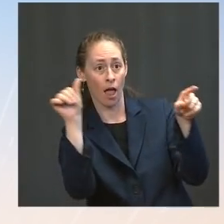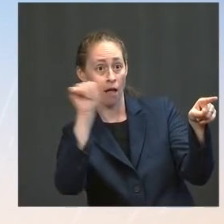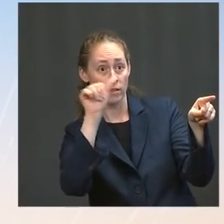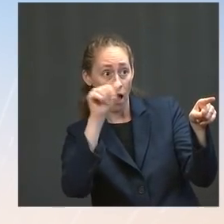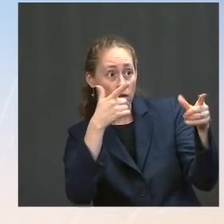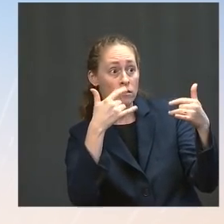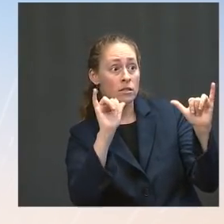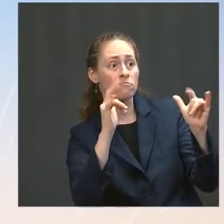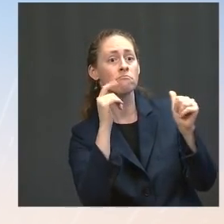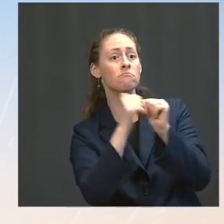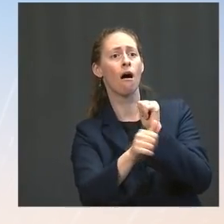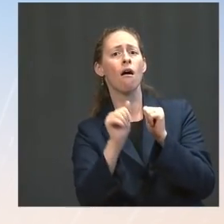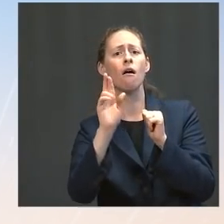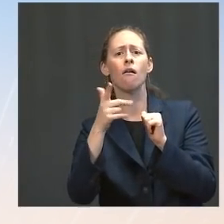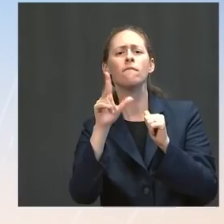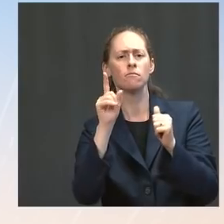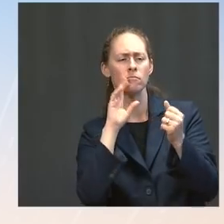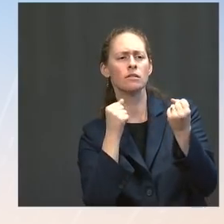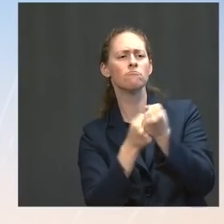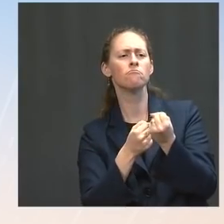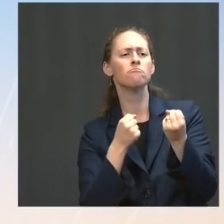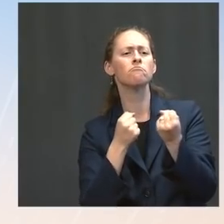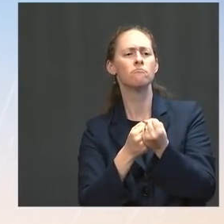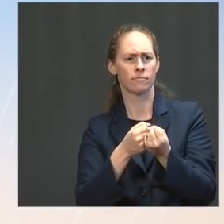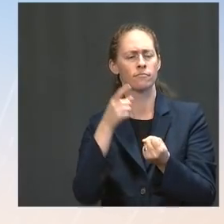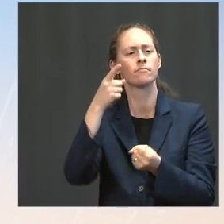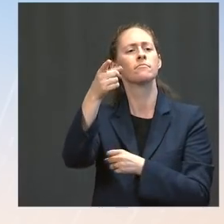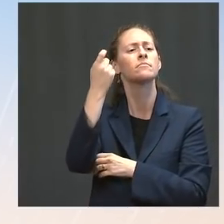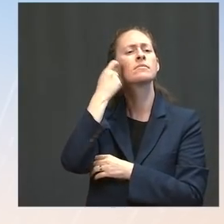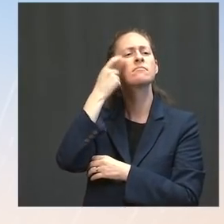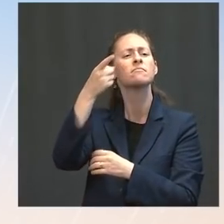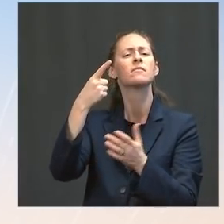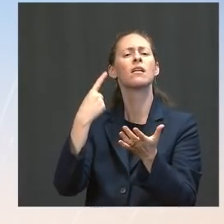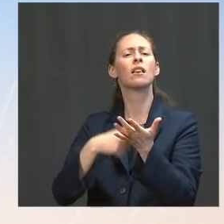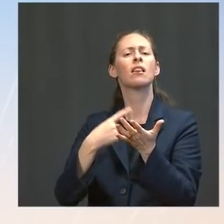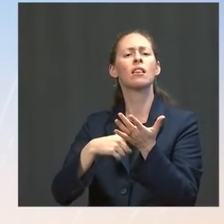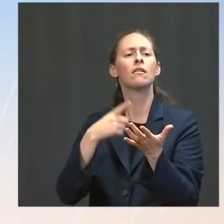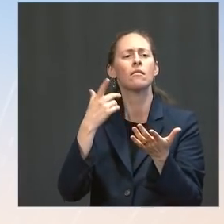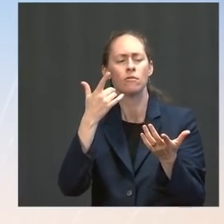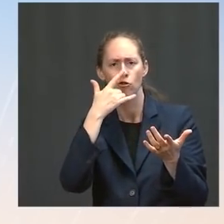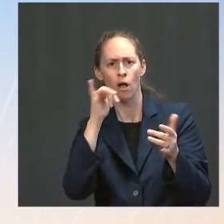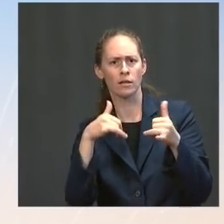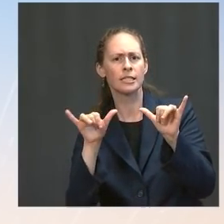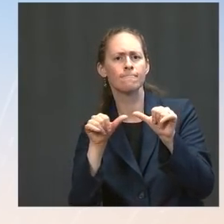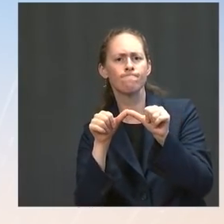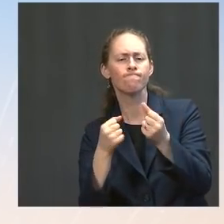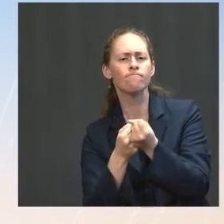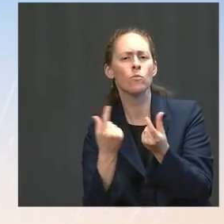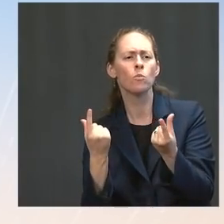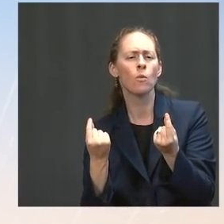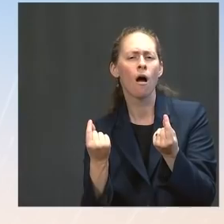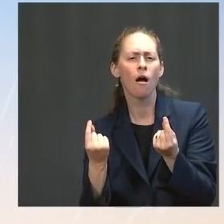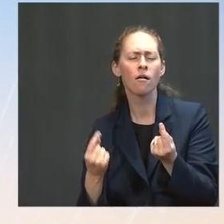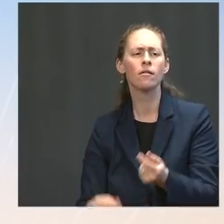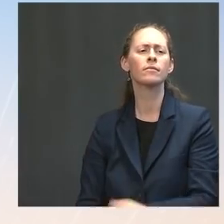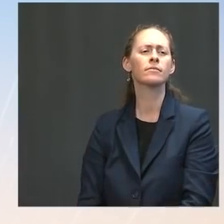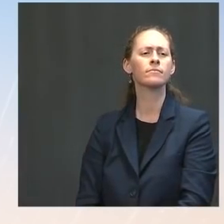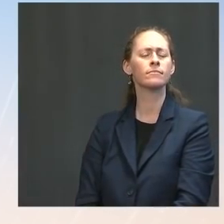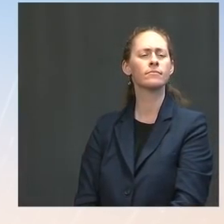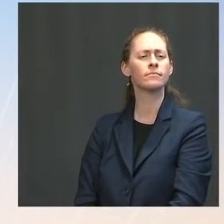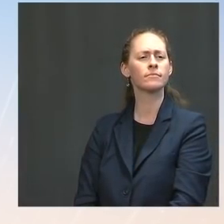their offices that question. Hey, can I ask you a question on cybersecurity Sure. In light of today's summit? Does the White House believe that the